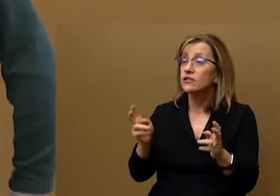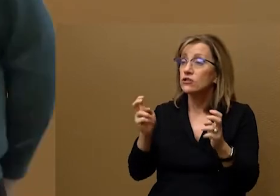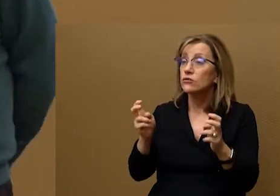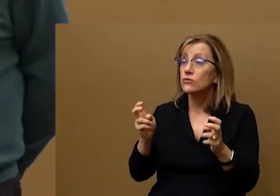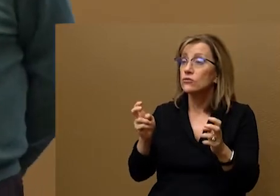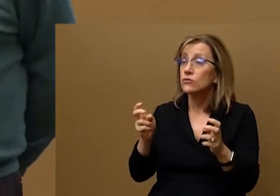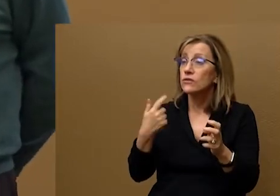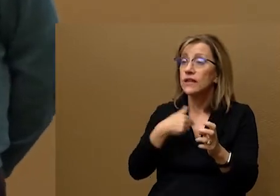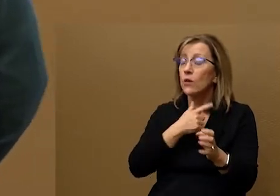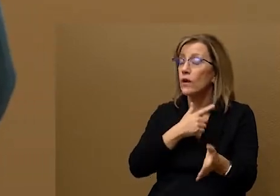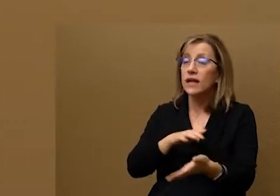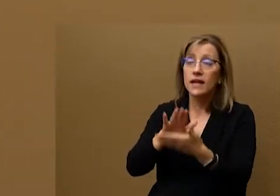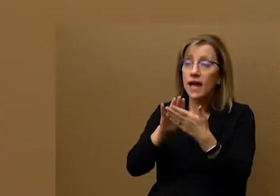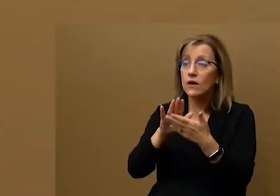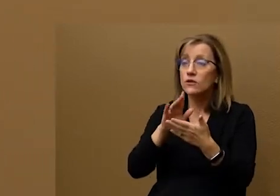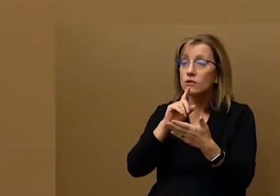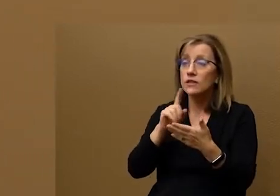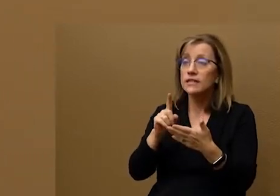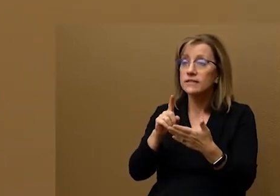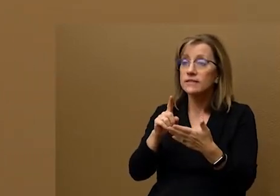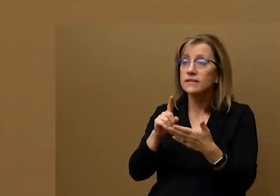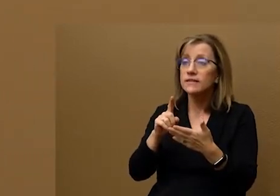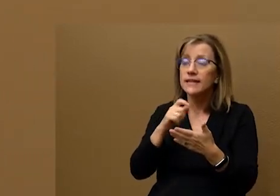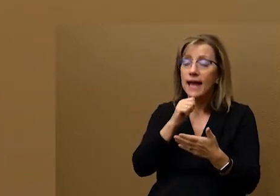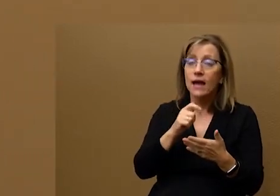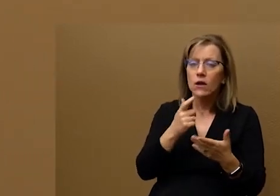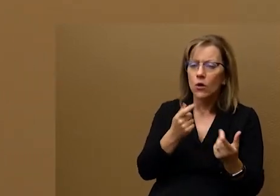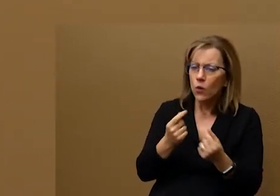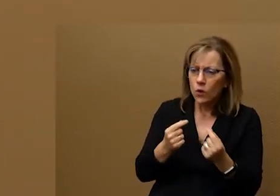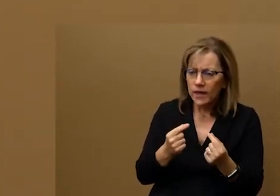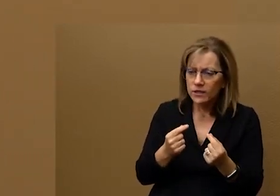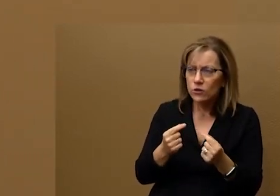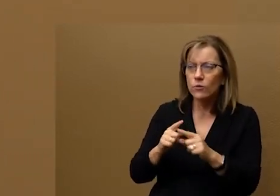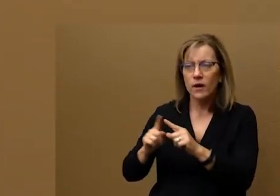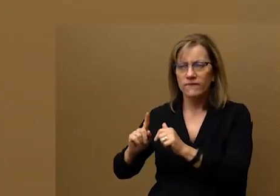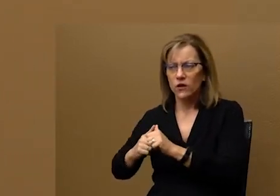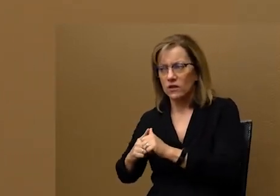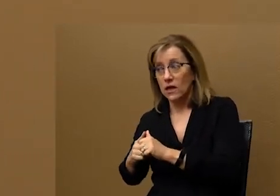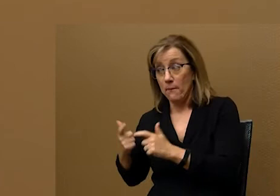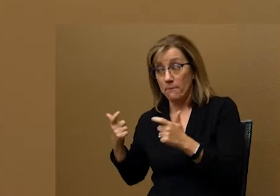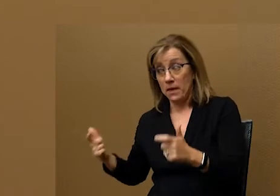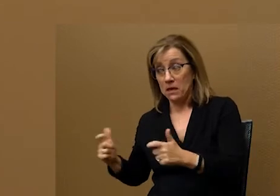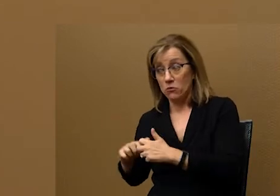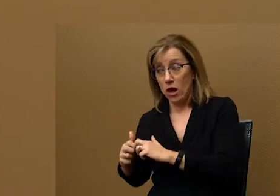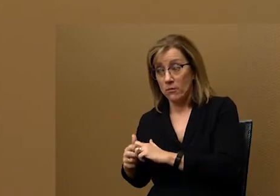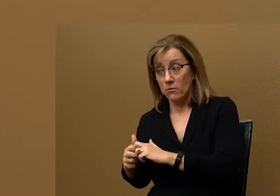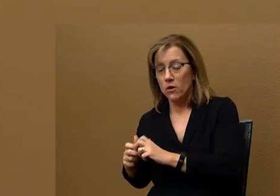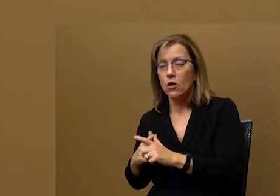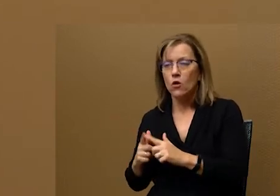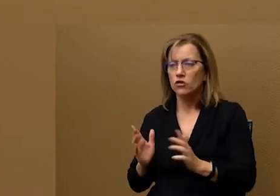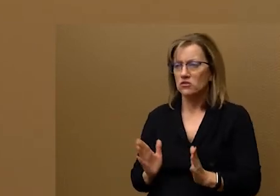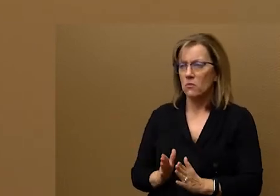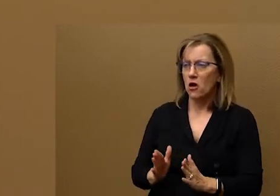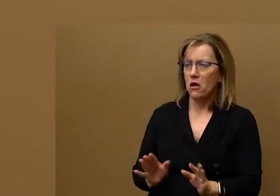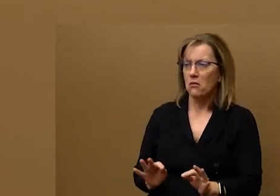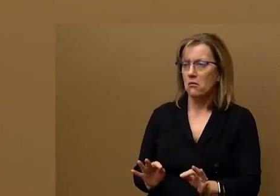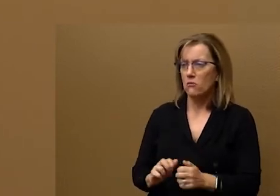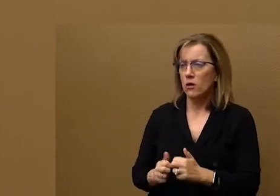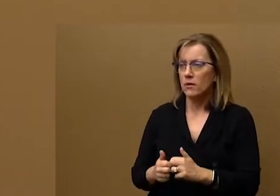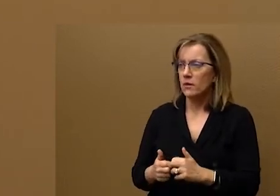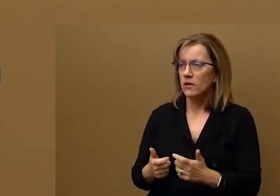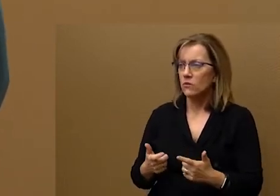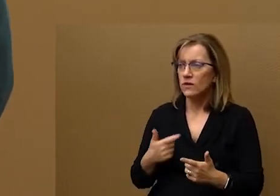next issue that we encounter is, what do I do? But then, is it a big problem or is it a small